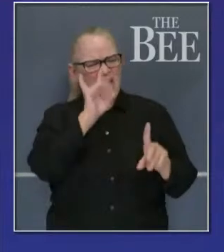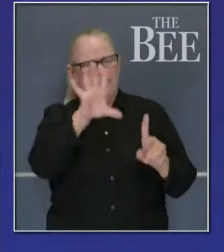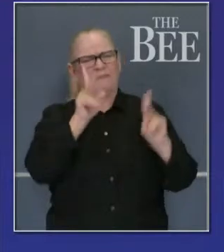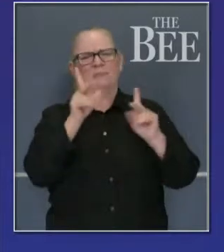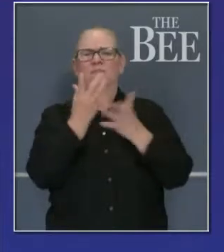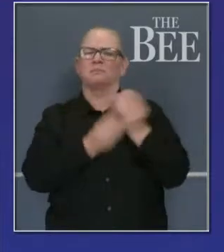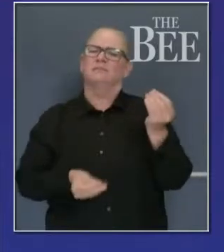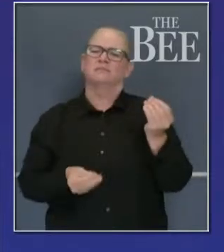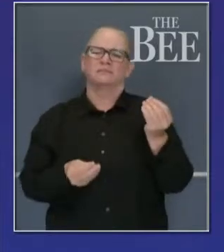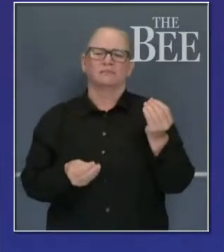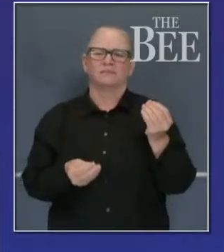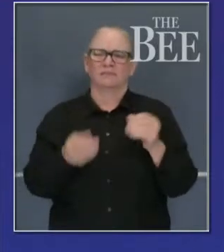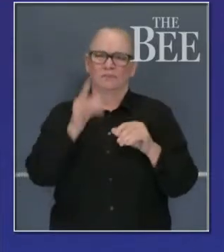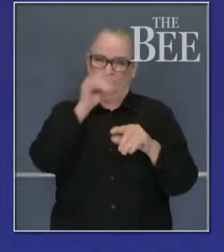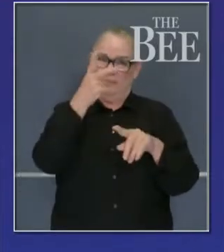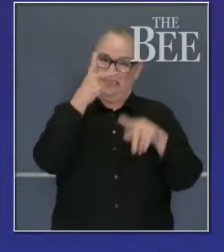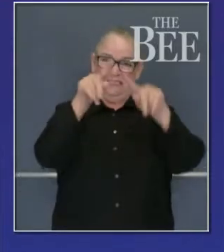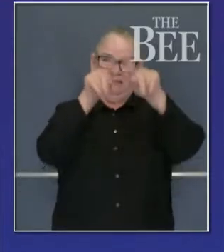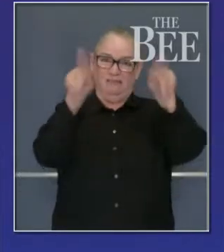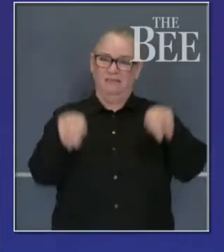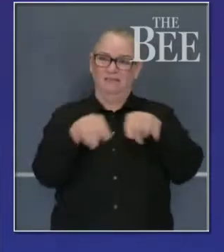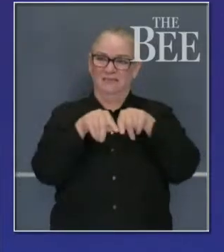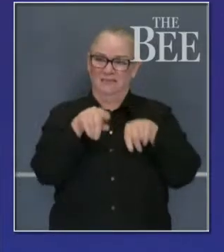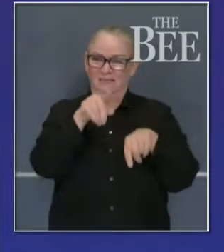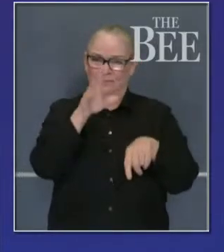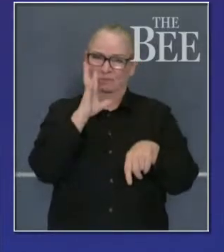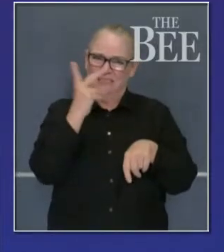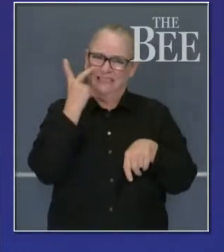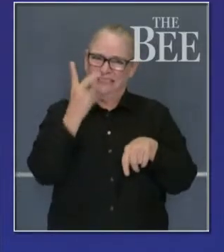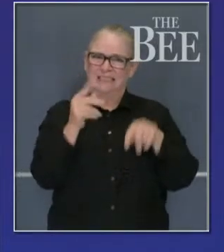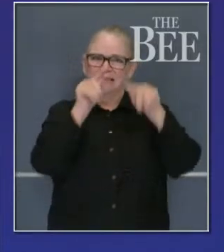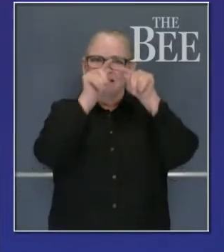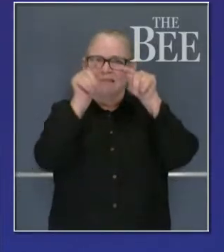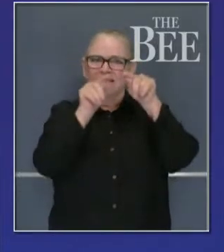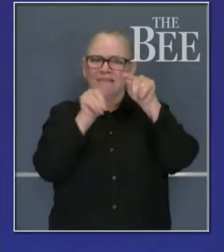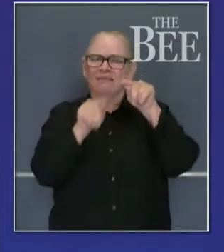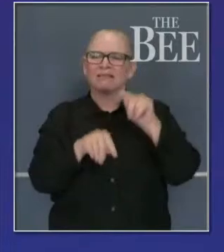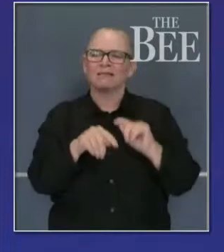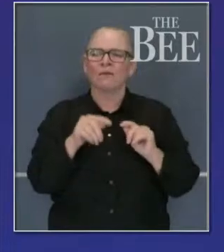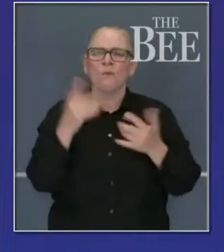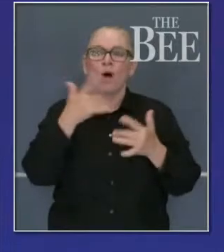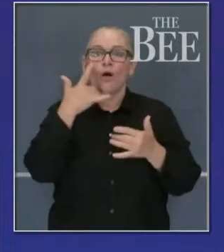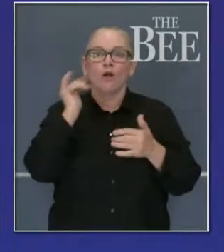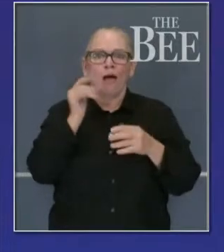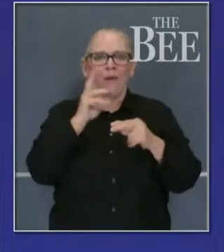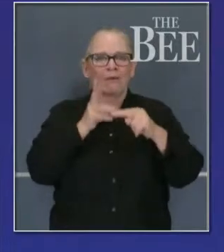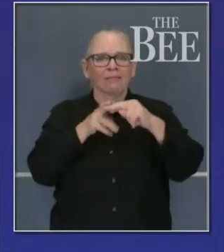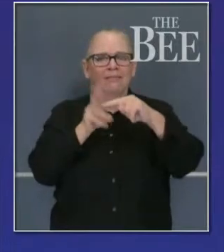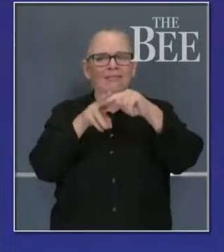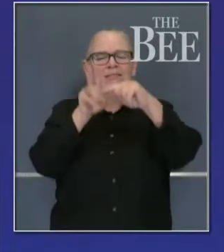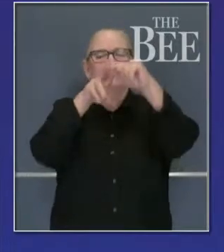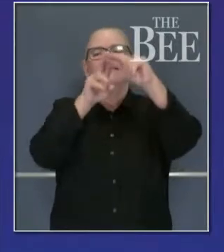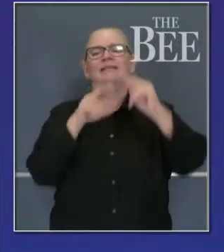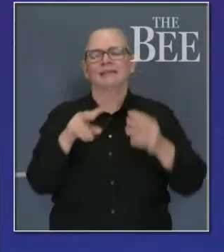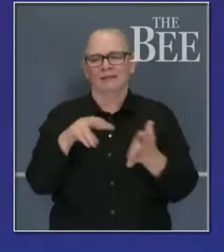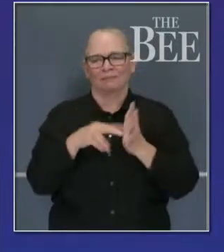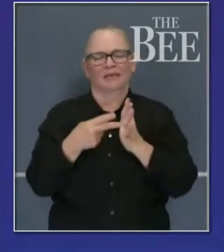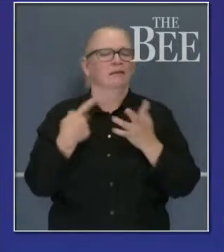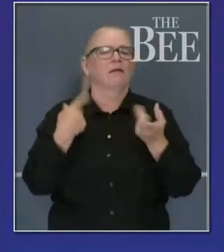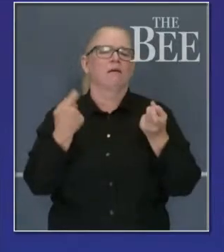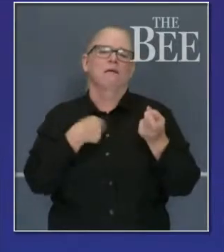facing and the challenges that we will face moving into the future that are going to require us to be more flexible,